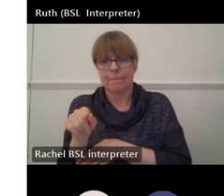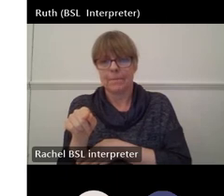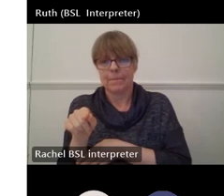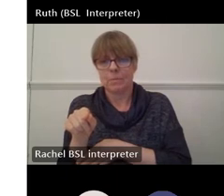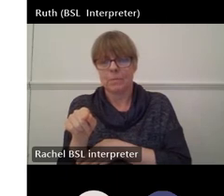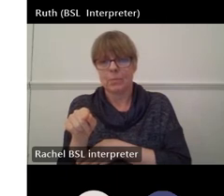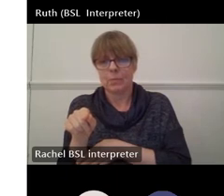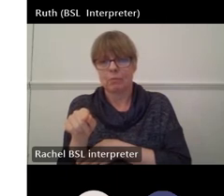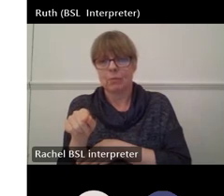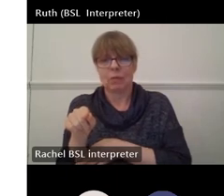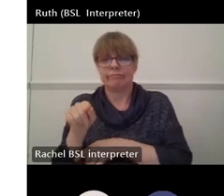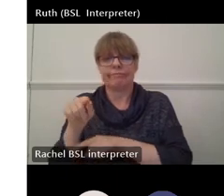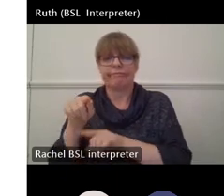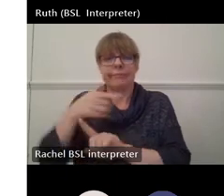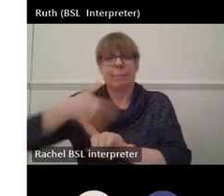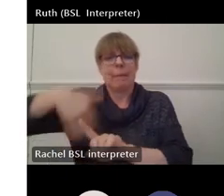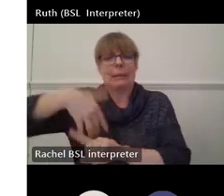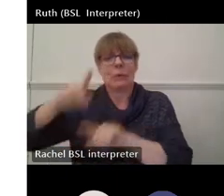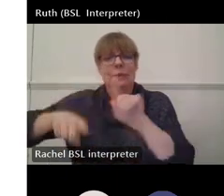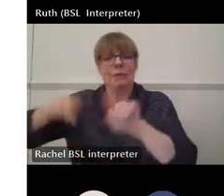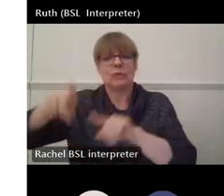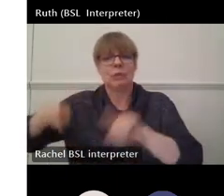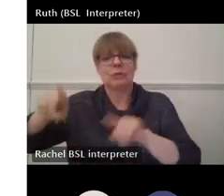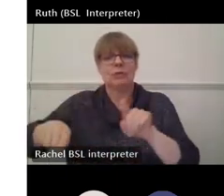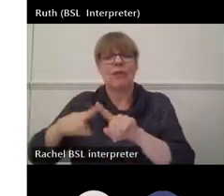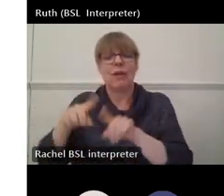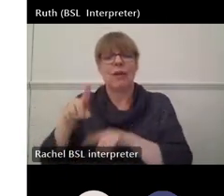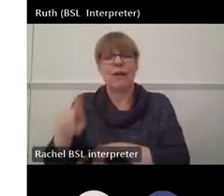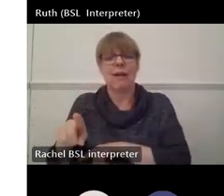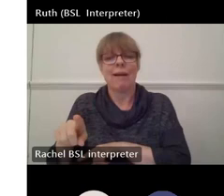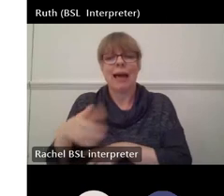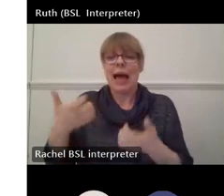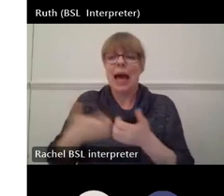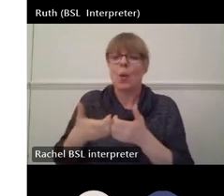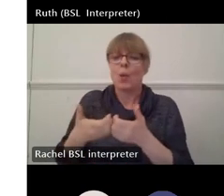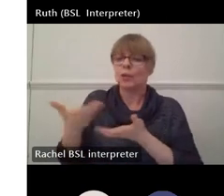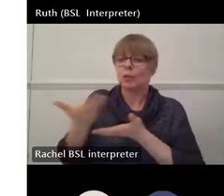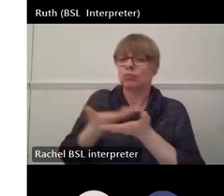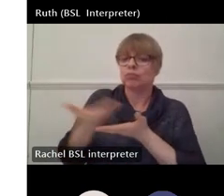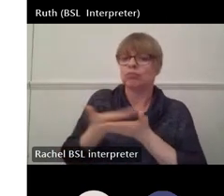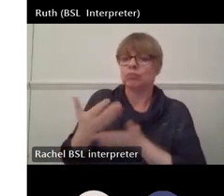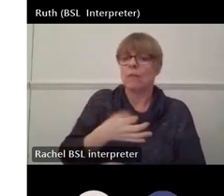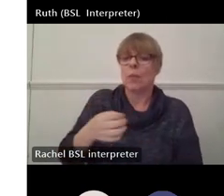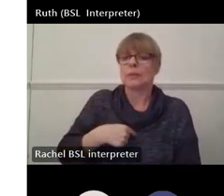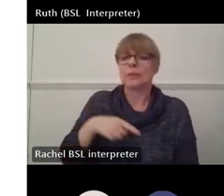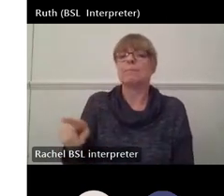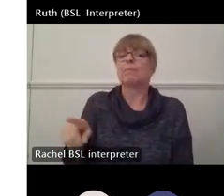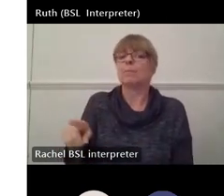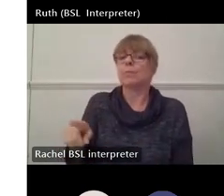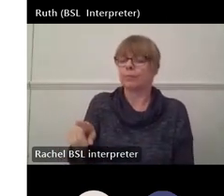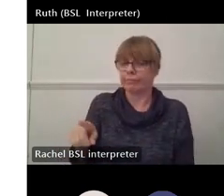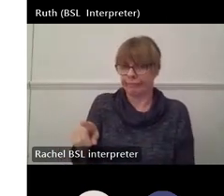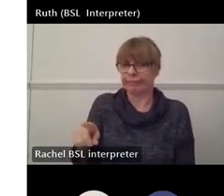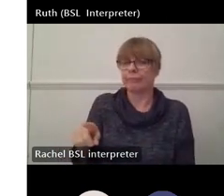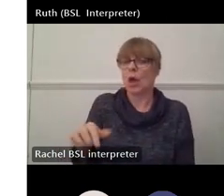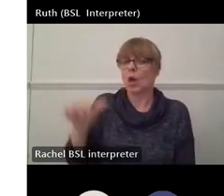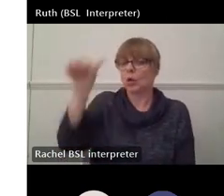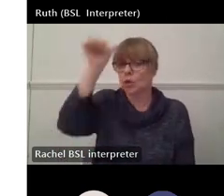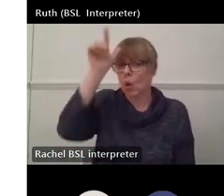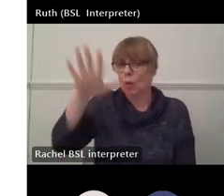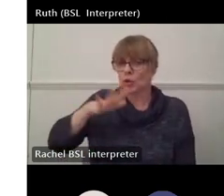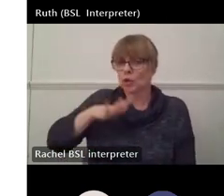a whole raft of different things. What would you tell me about volunteering? Know what you need and then stick by it. I think there's sometimes